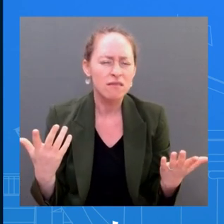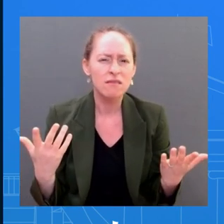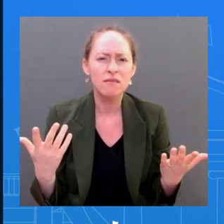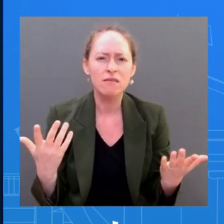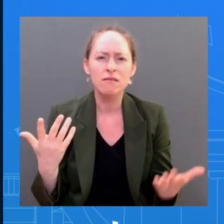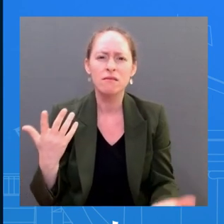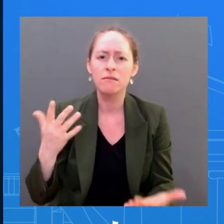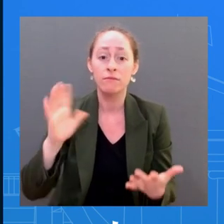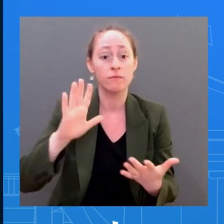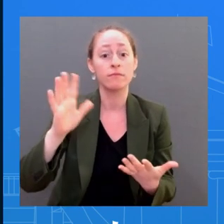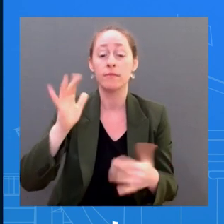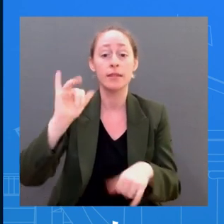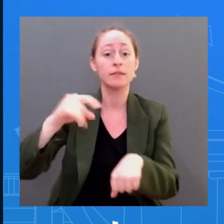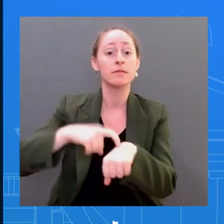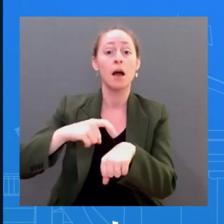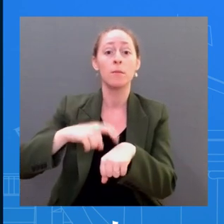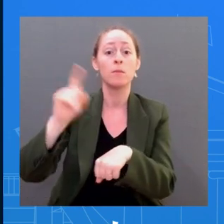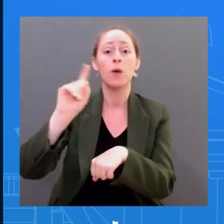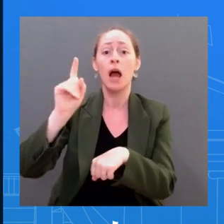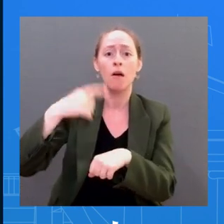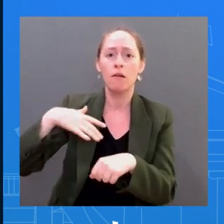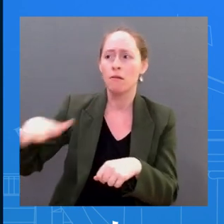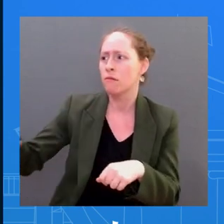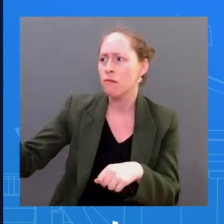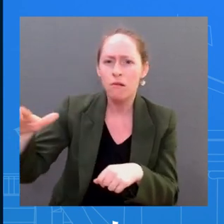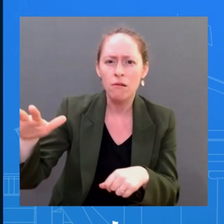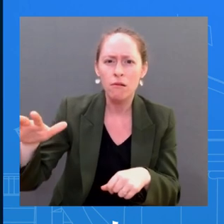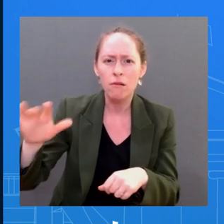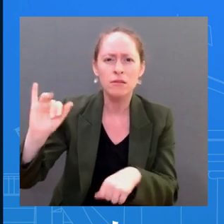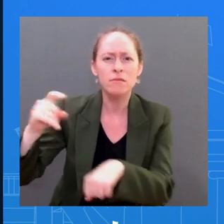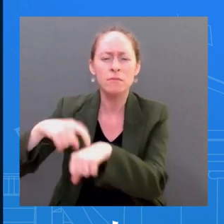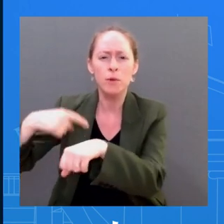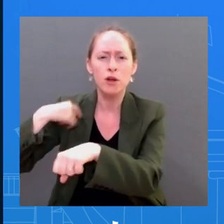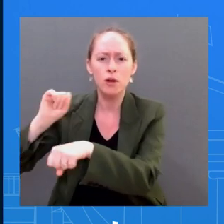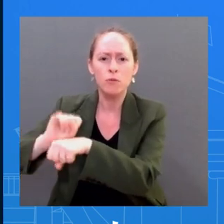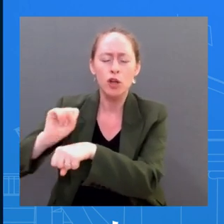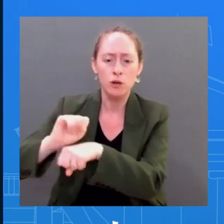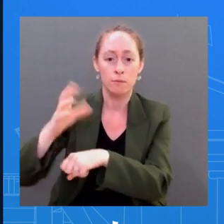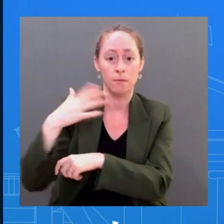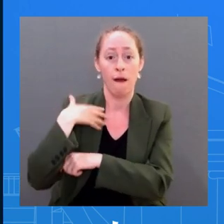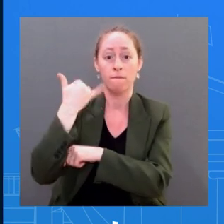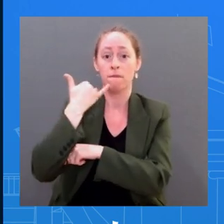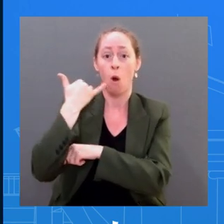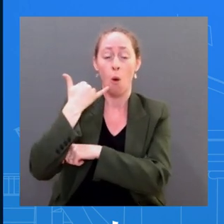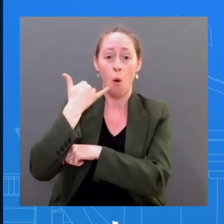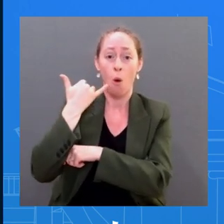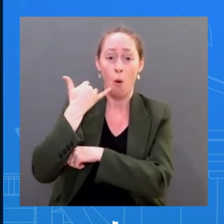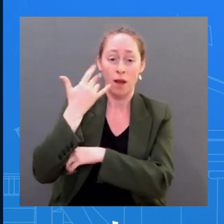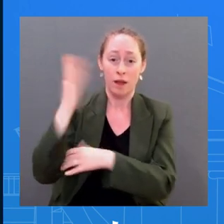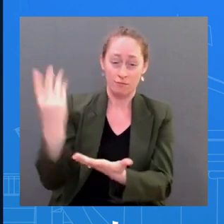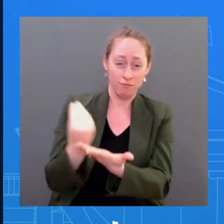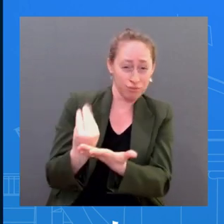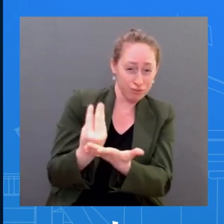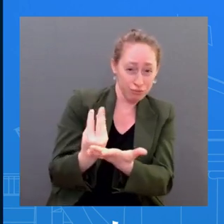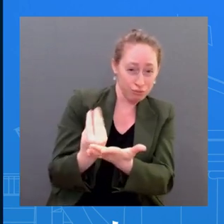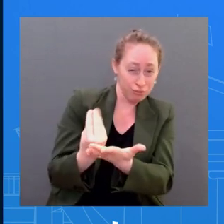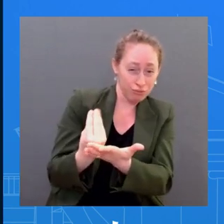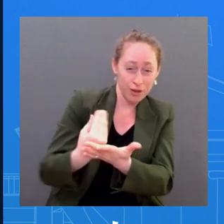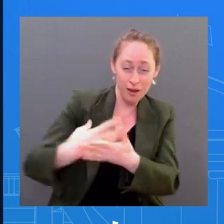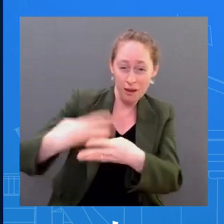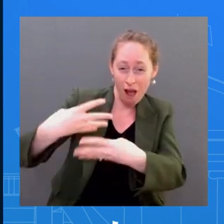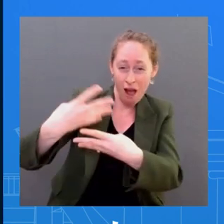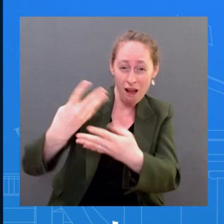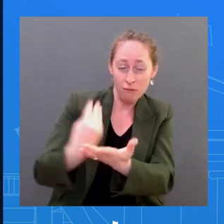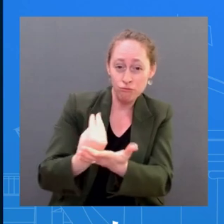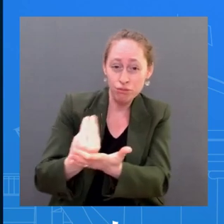in the town I was born in began flooding my inbox. In a bit of shock, I drove home, hugged my children a bit